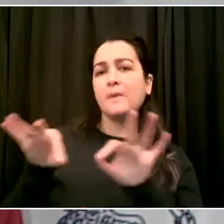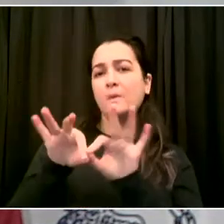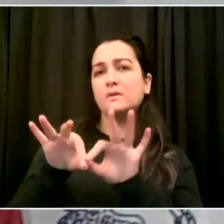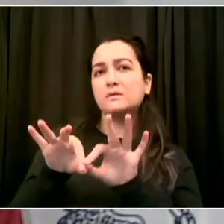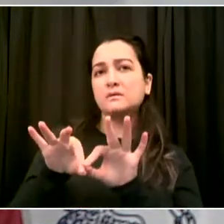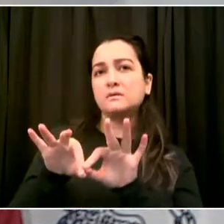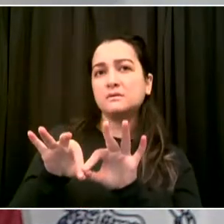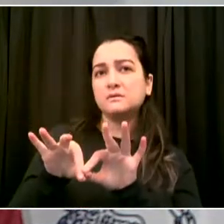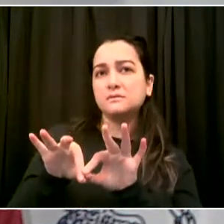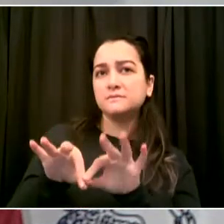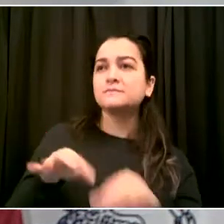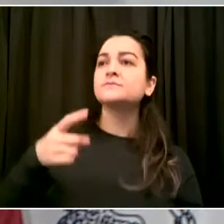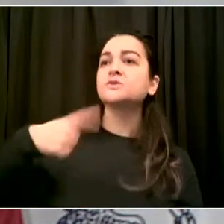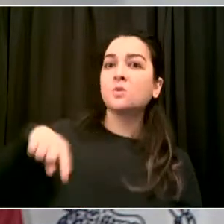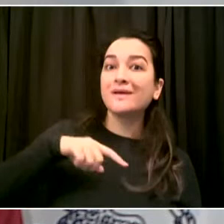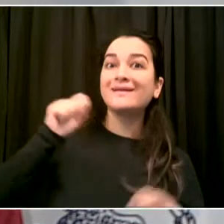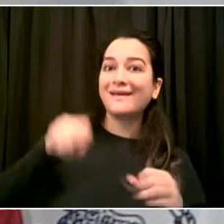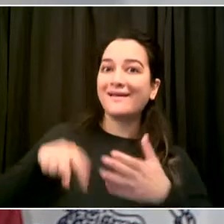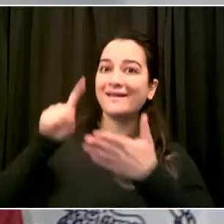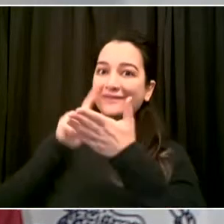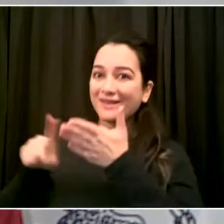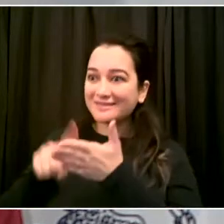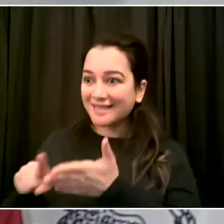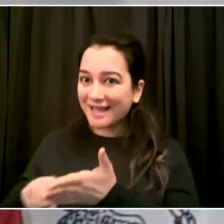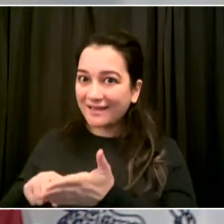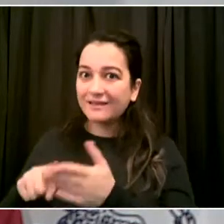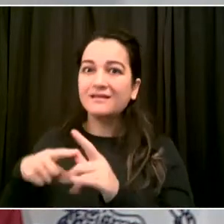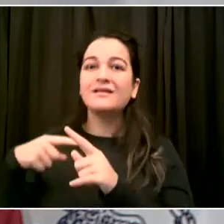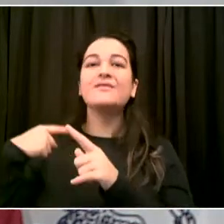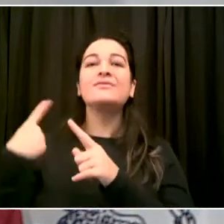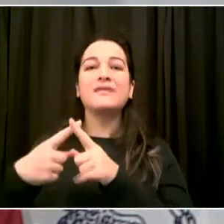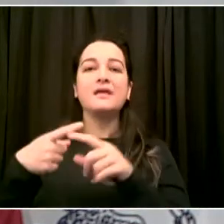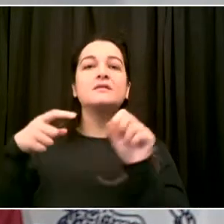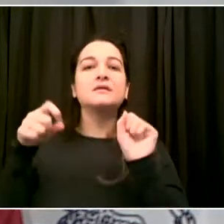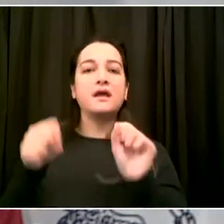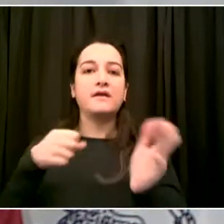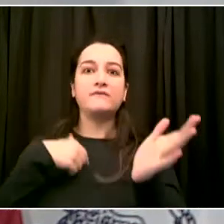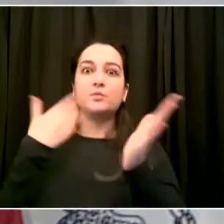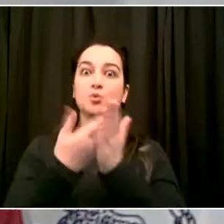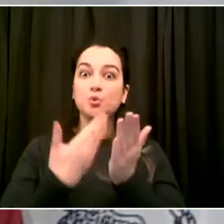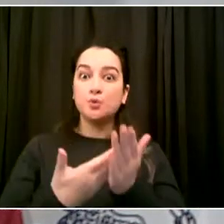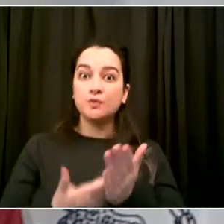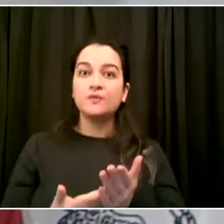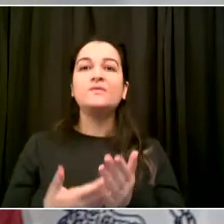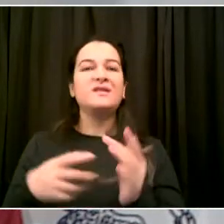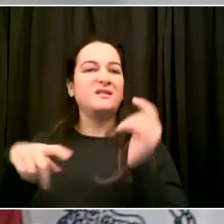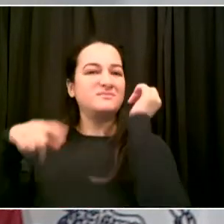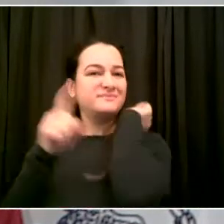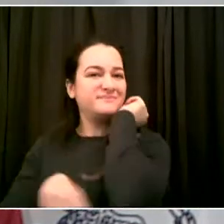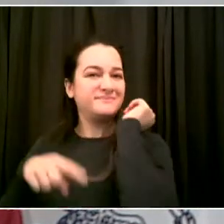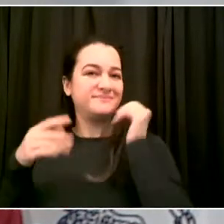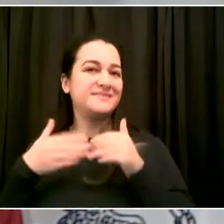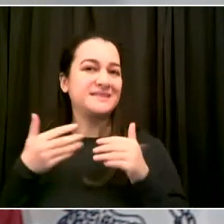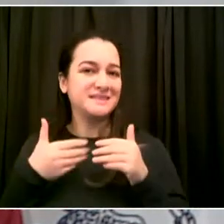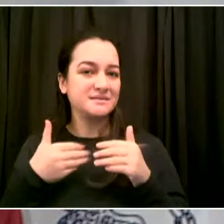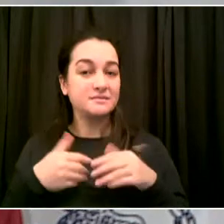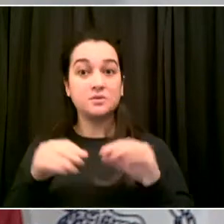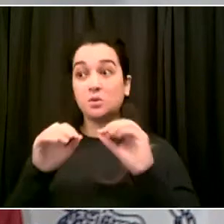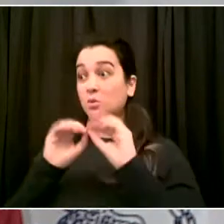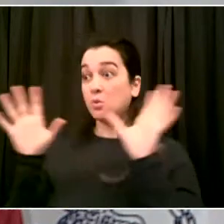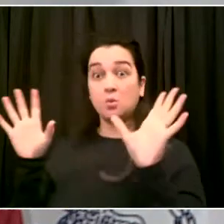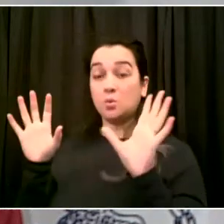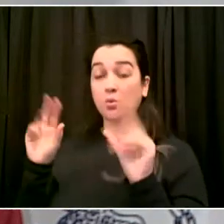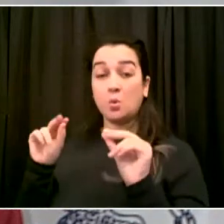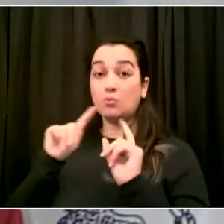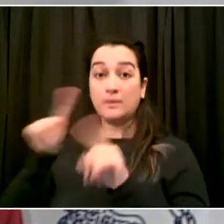see consequences. I think that nothing educates people more than seeing them. Let me turn to Inspector Liu. Could